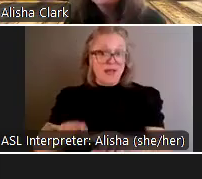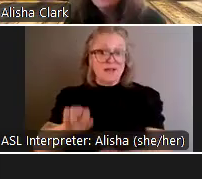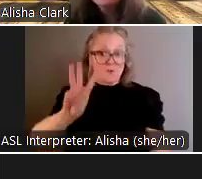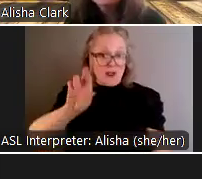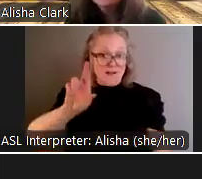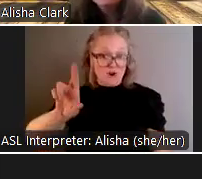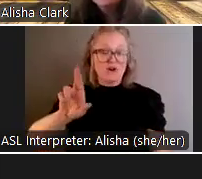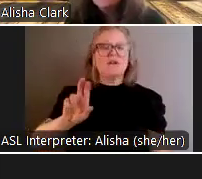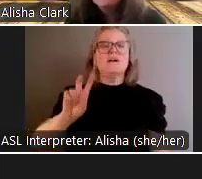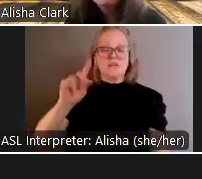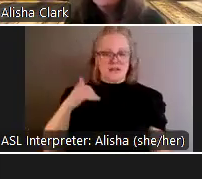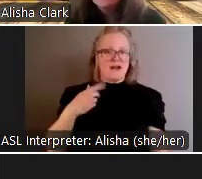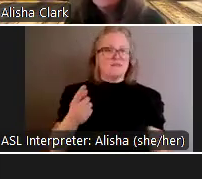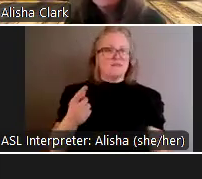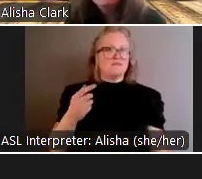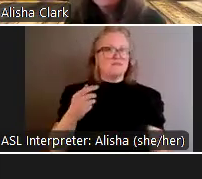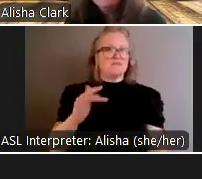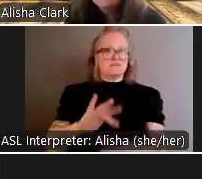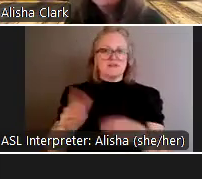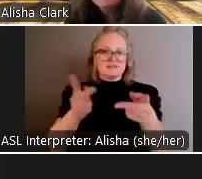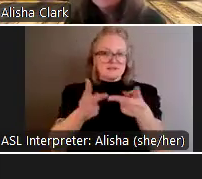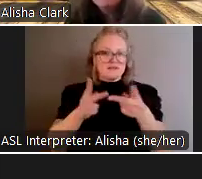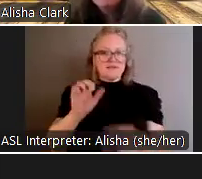have slots, and I don't have them all